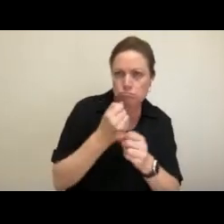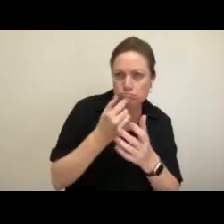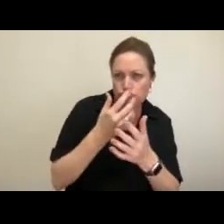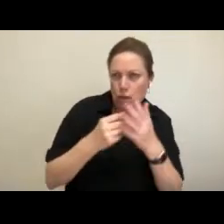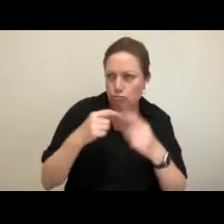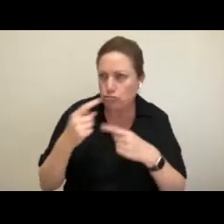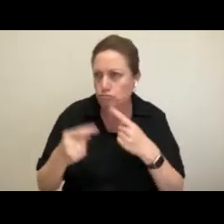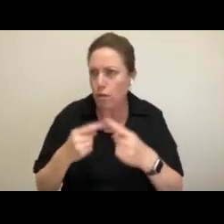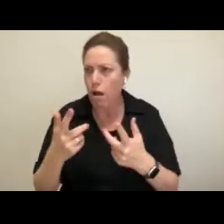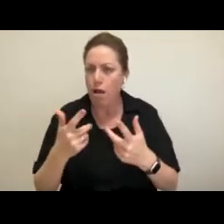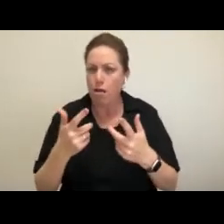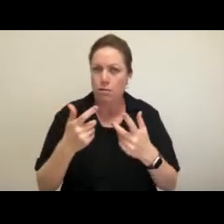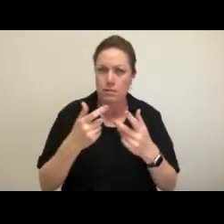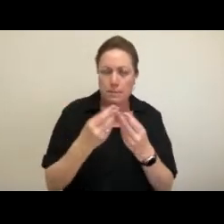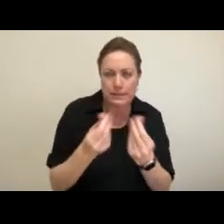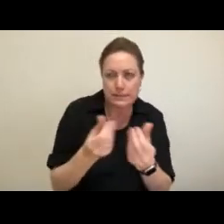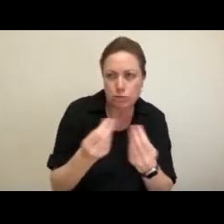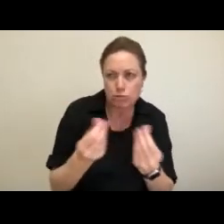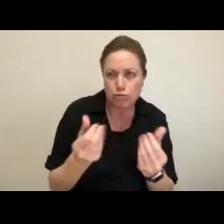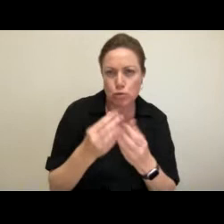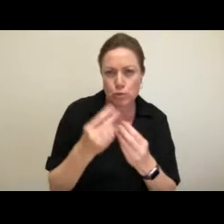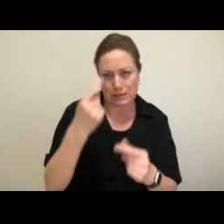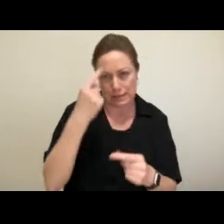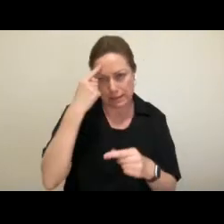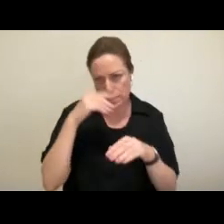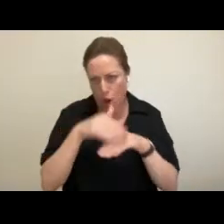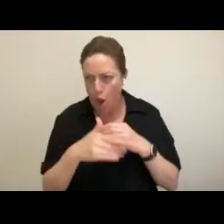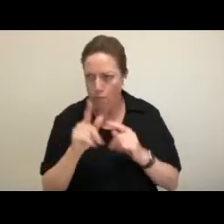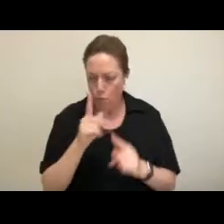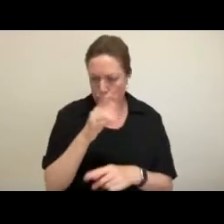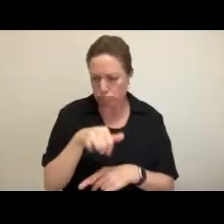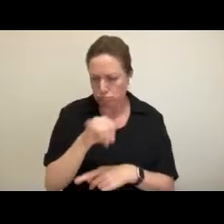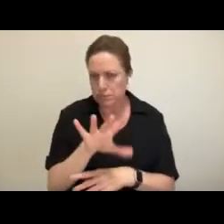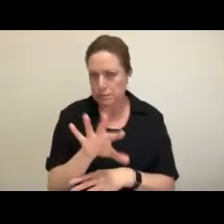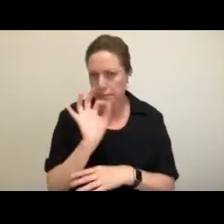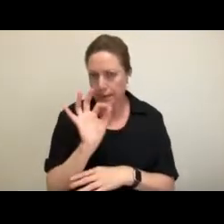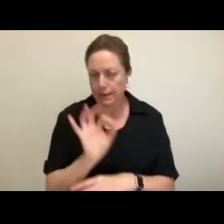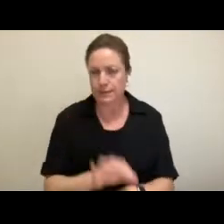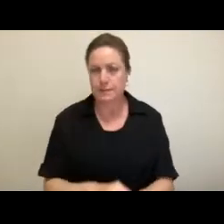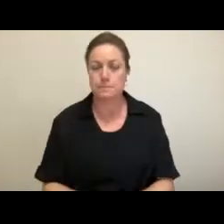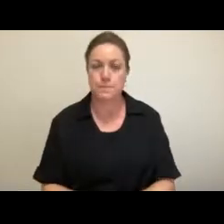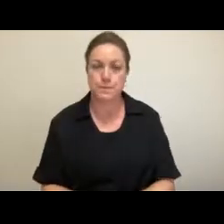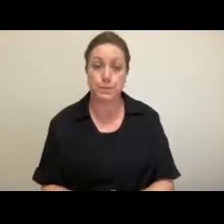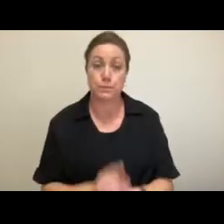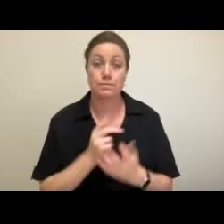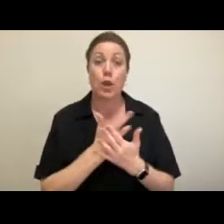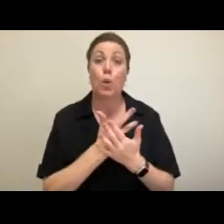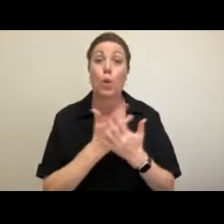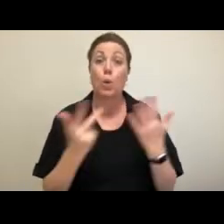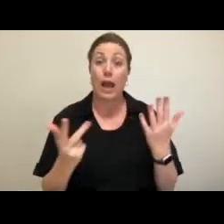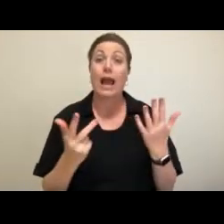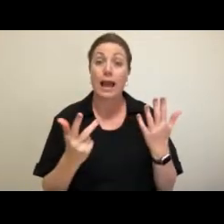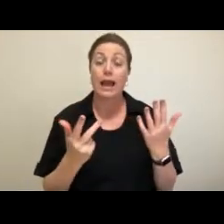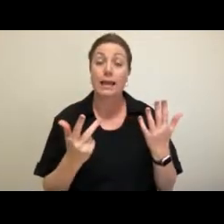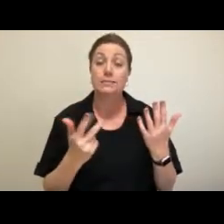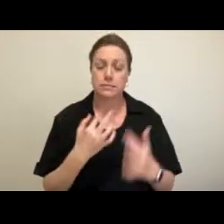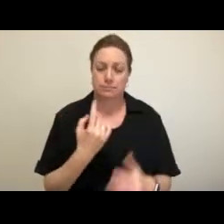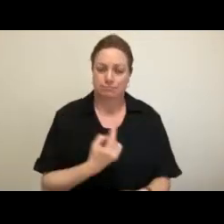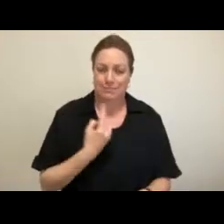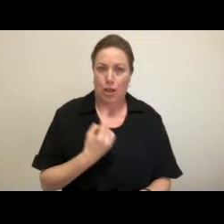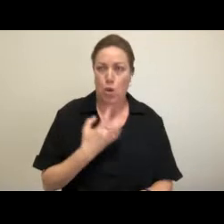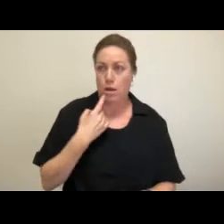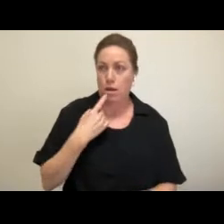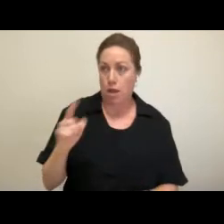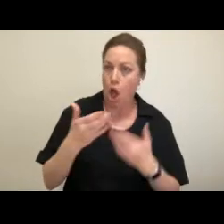thinking about the types of materials that you choose. So these 8 standalone commissions are open to all Australian